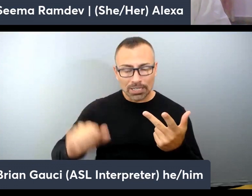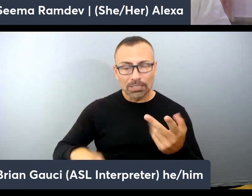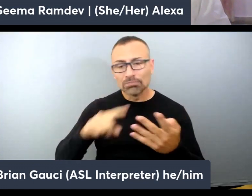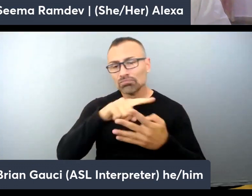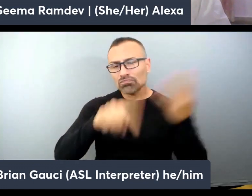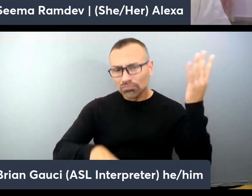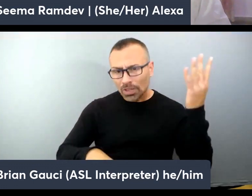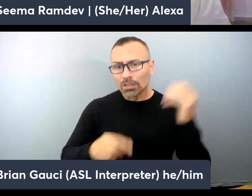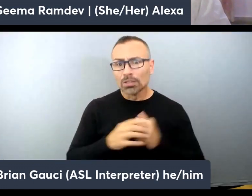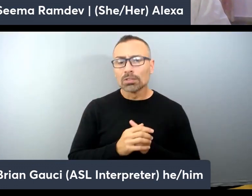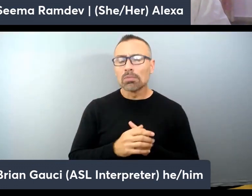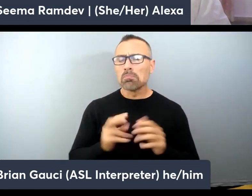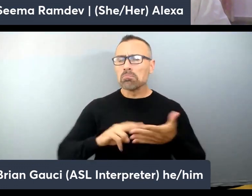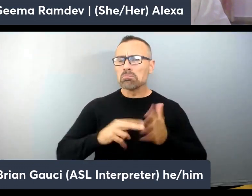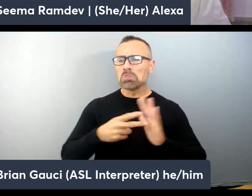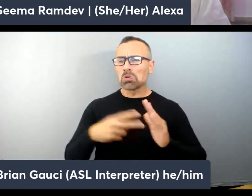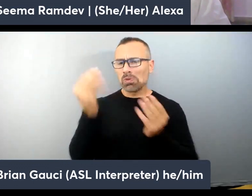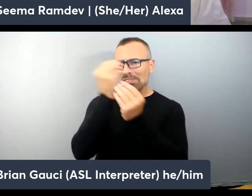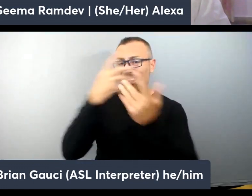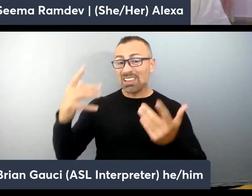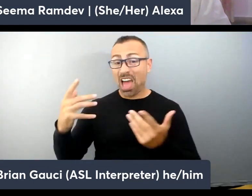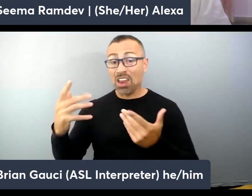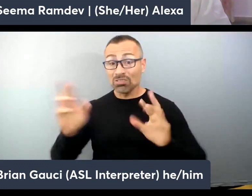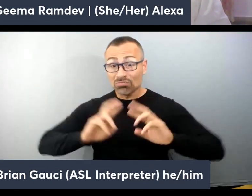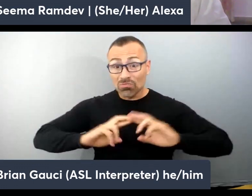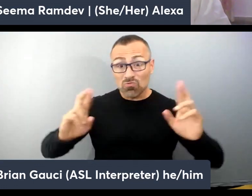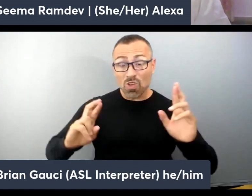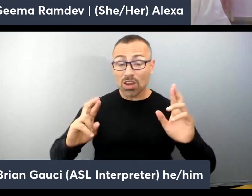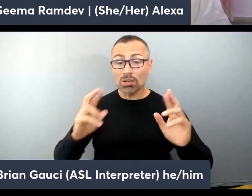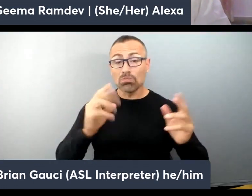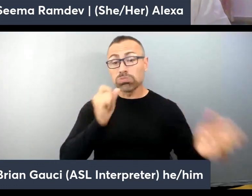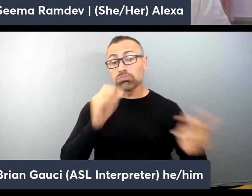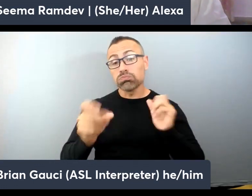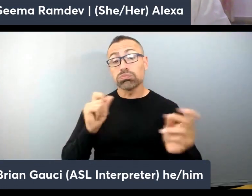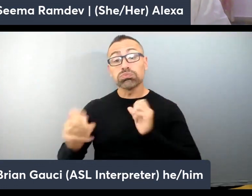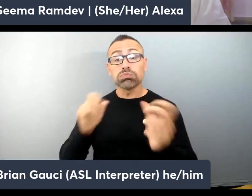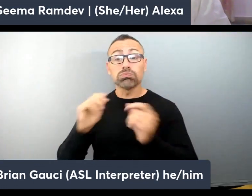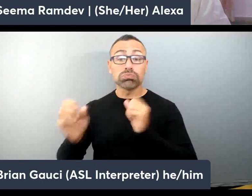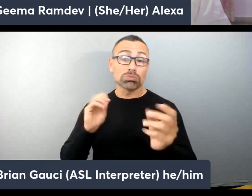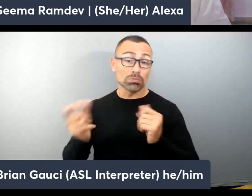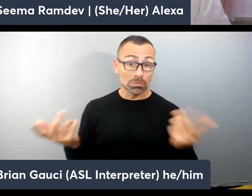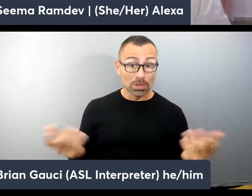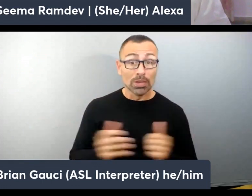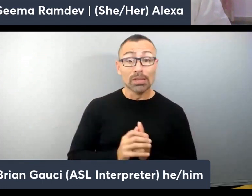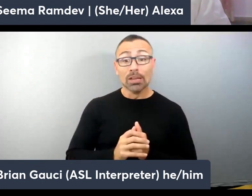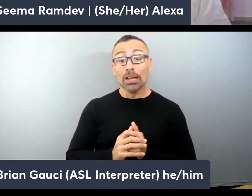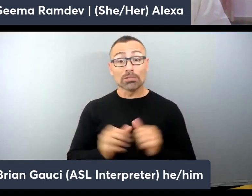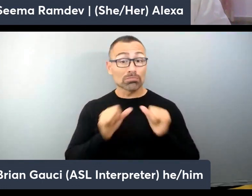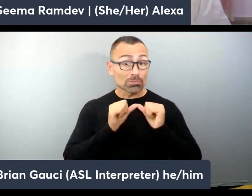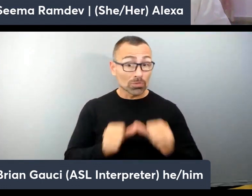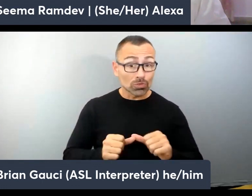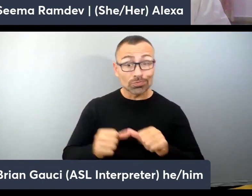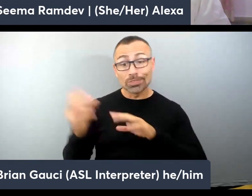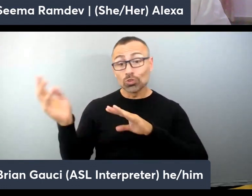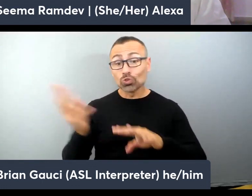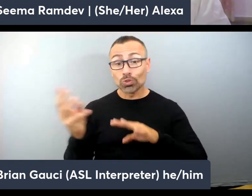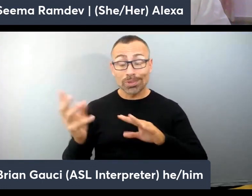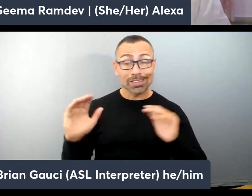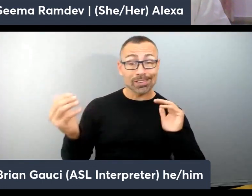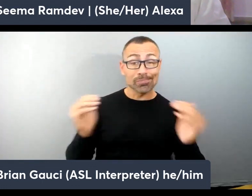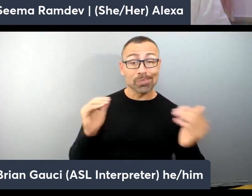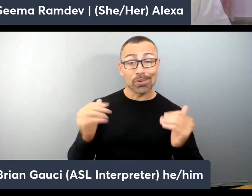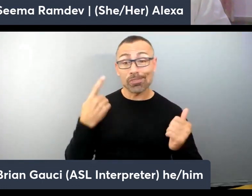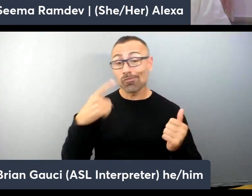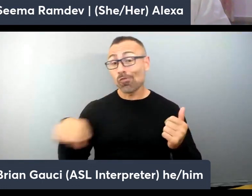fly and continuously load the data to data lakes on S3 or data warehouses